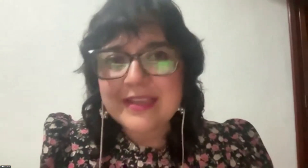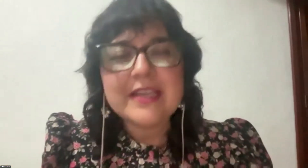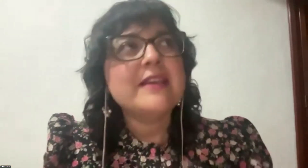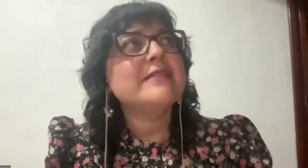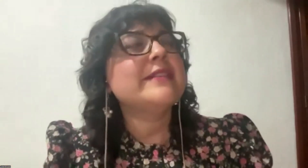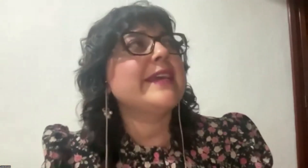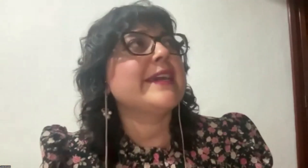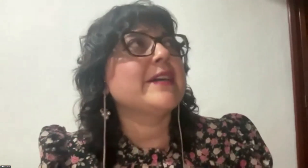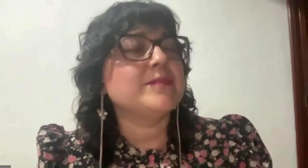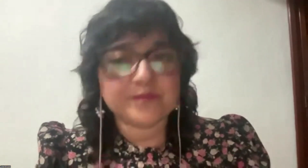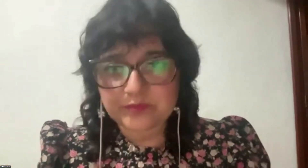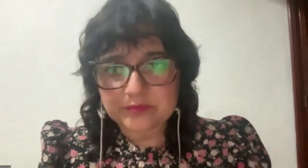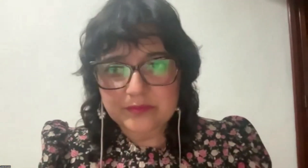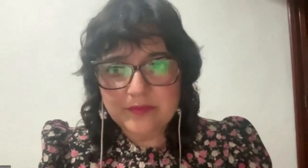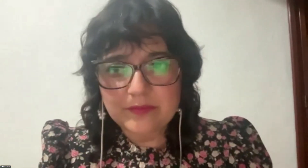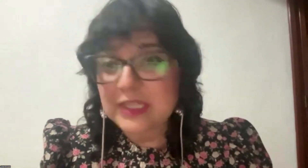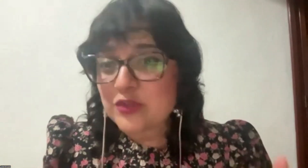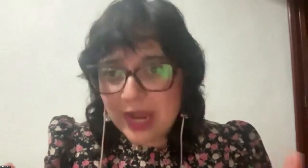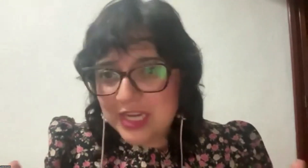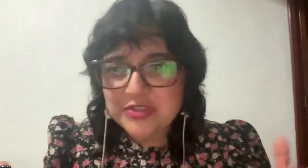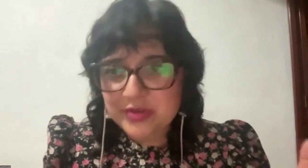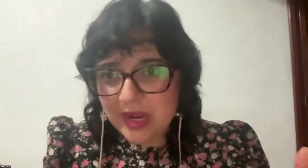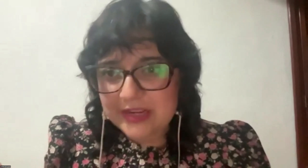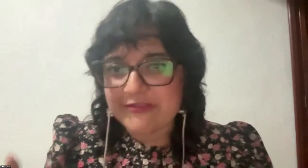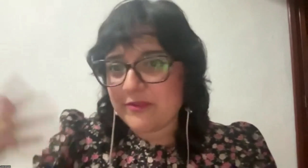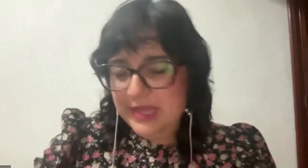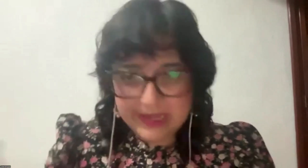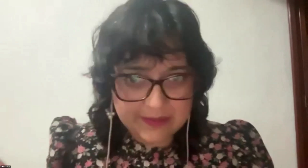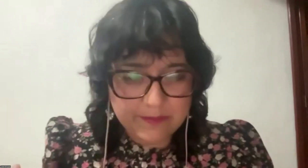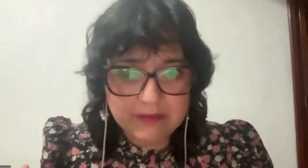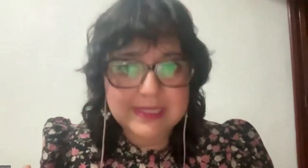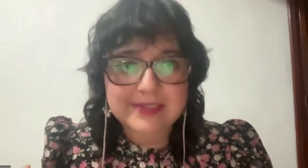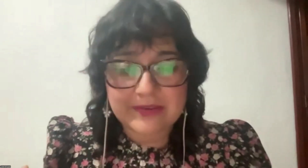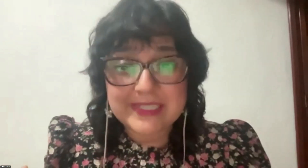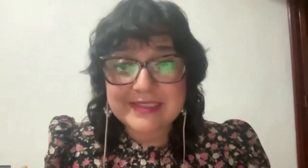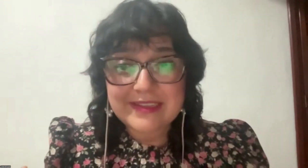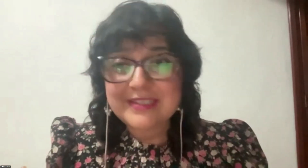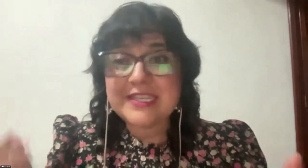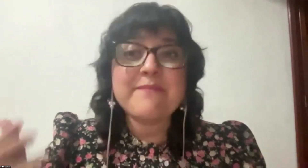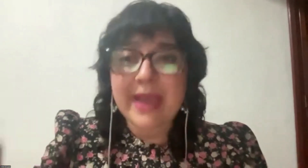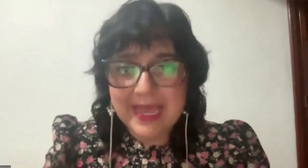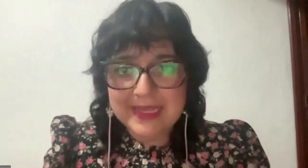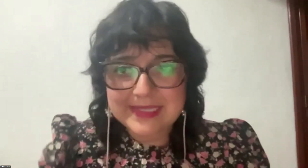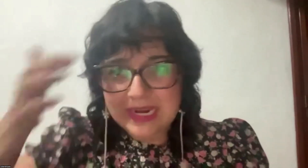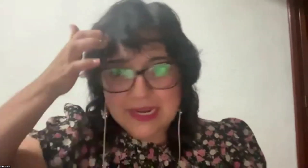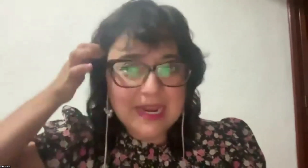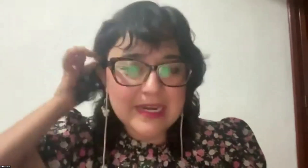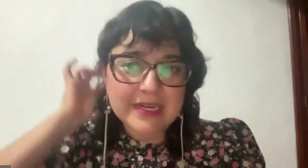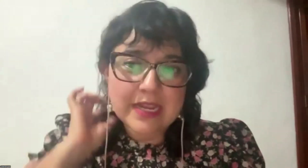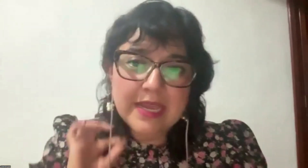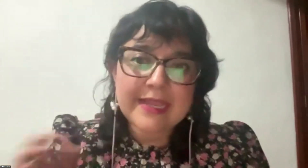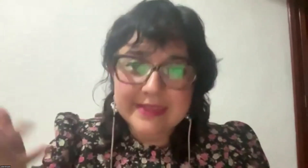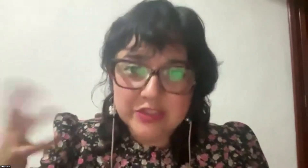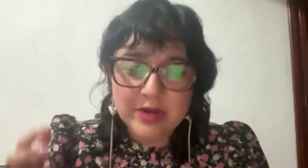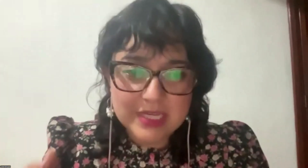hurricane, the trash truck from the public service didn't pass